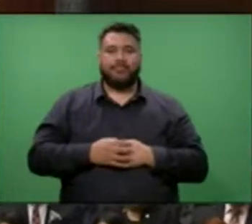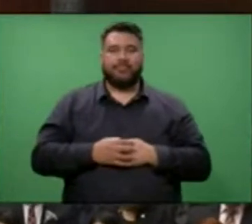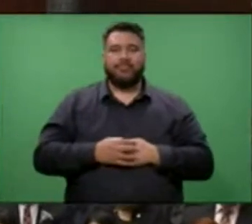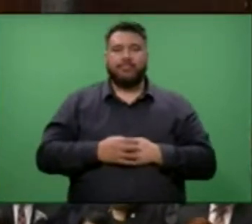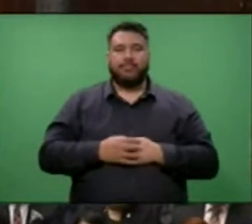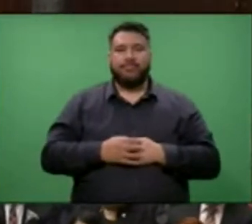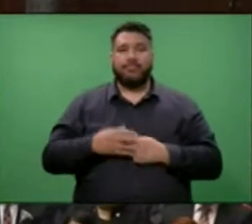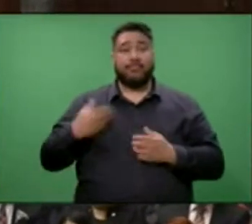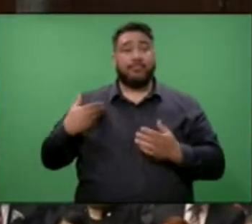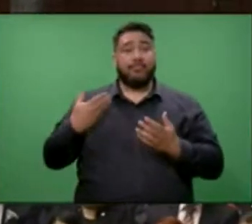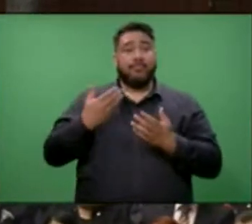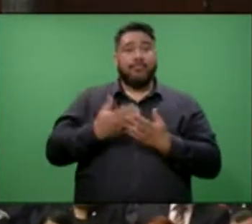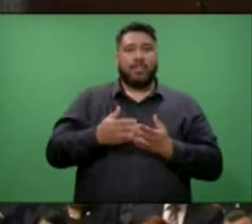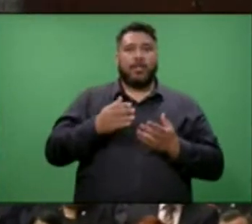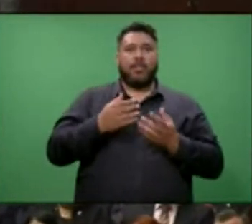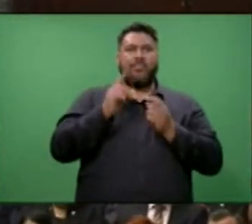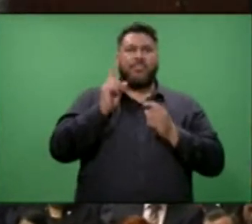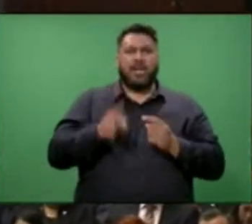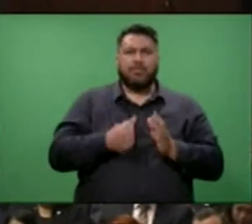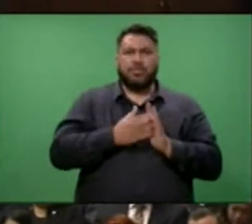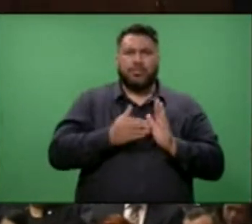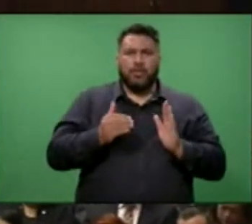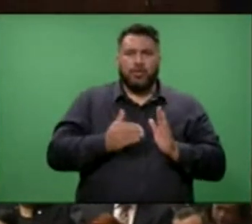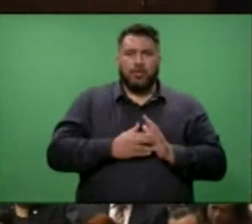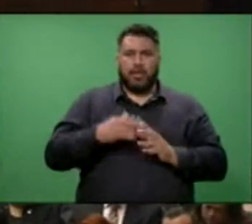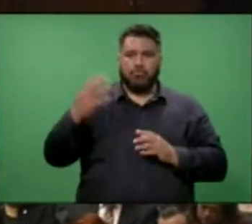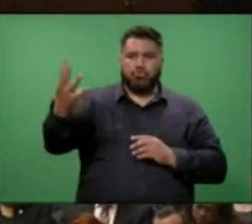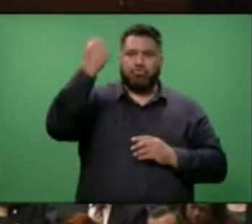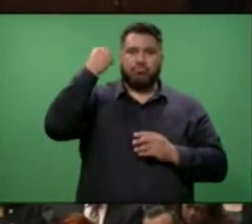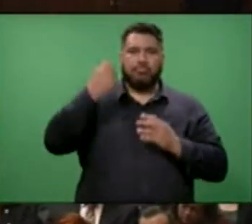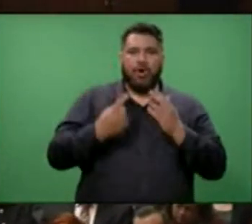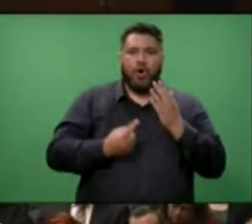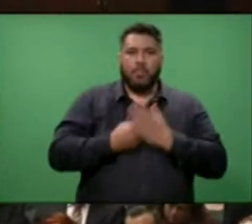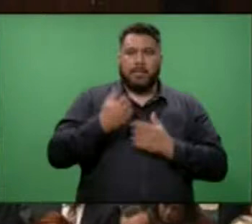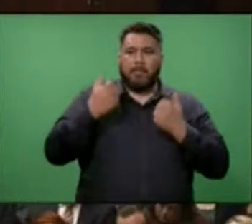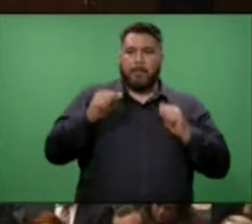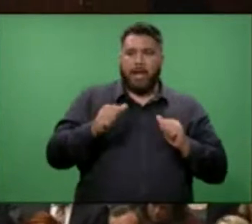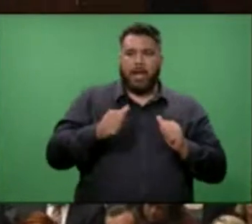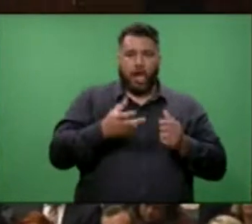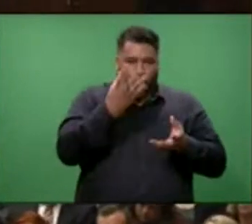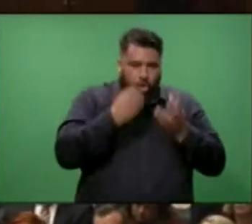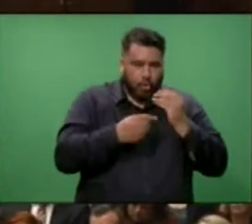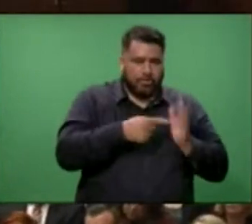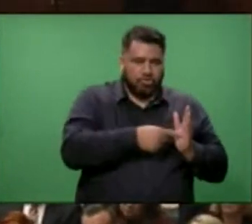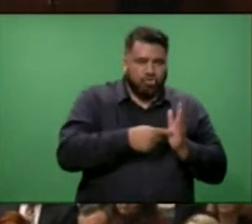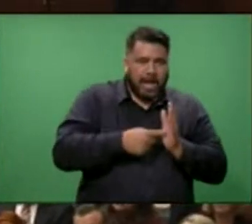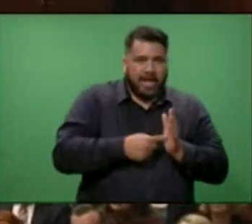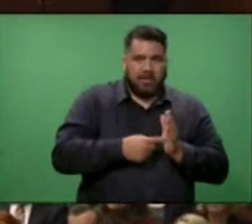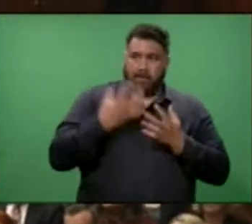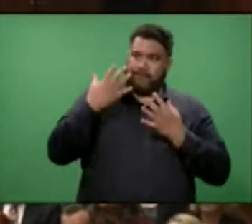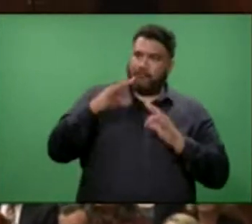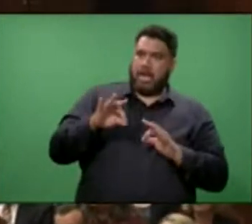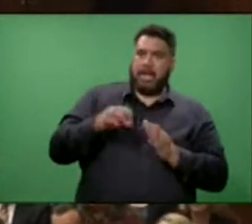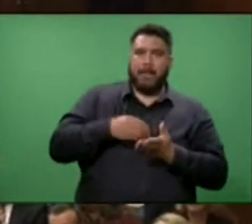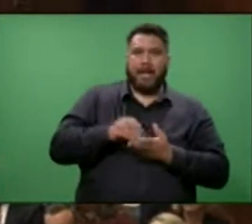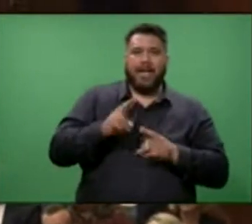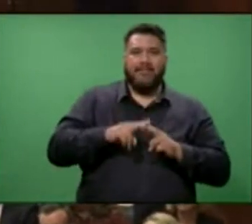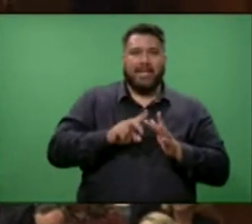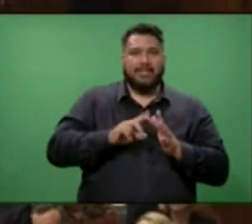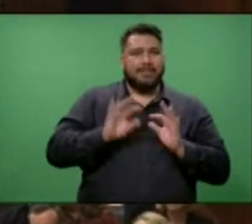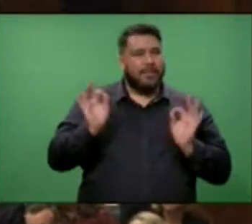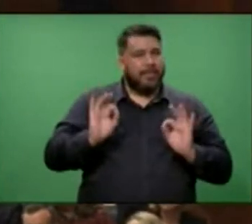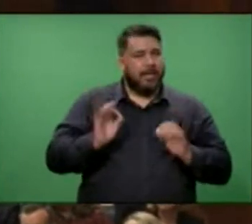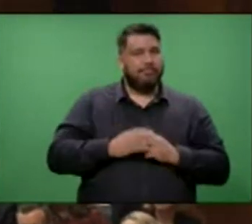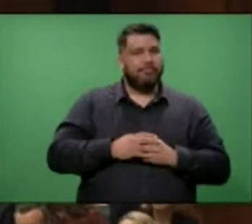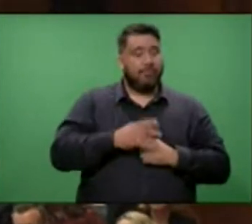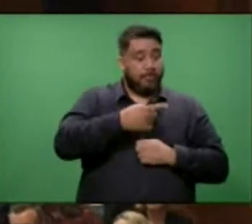Already, thousands of New Zealanders have embraced the opportunity to take up a trade and train for free. These New Zealanders